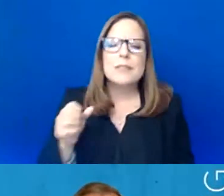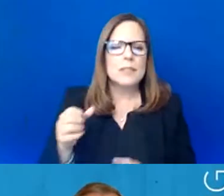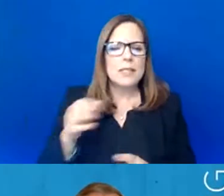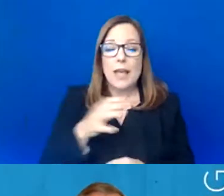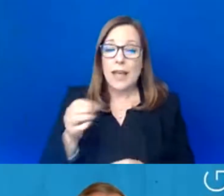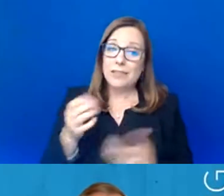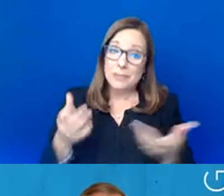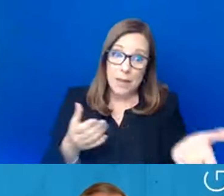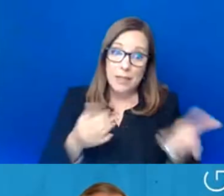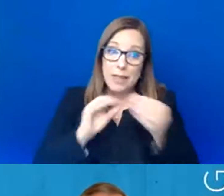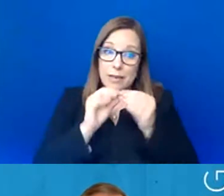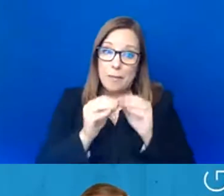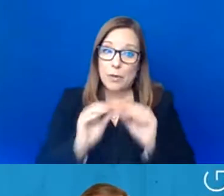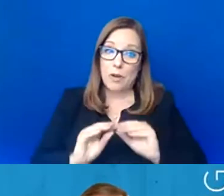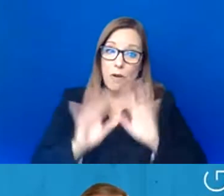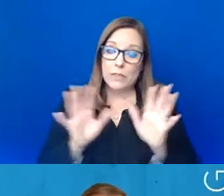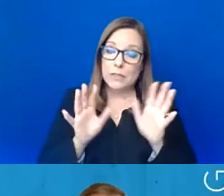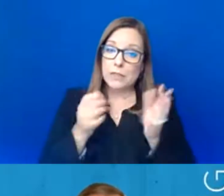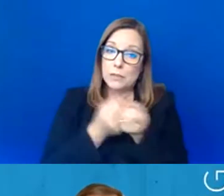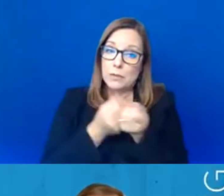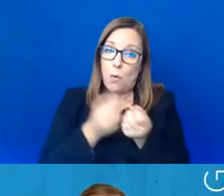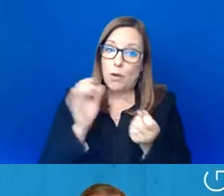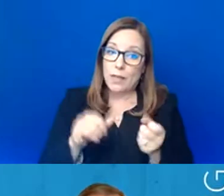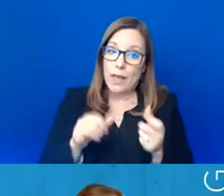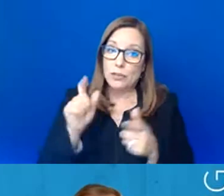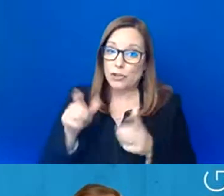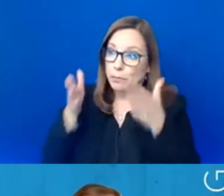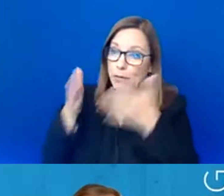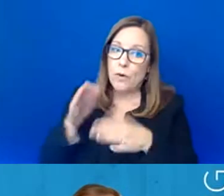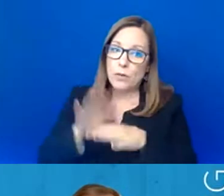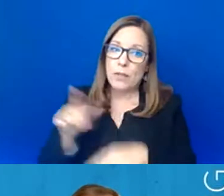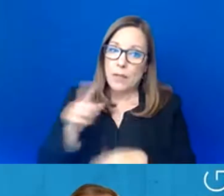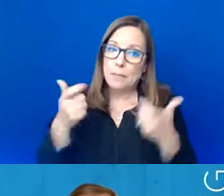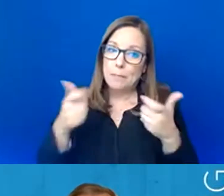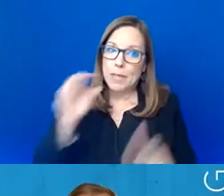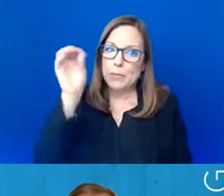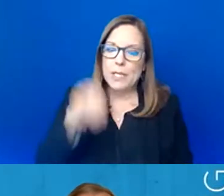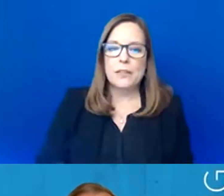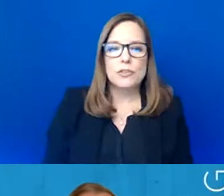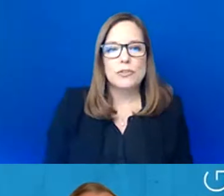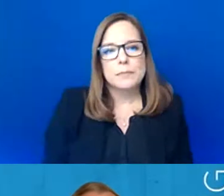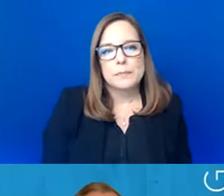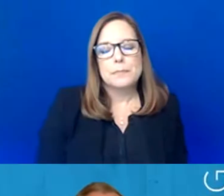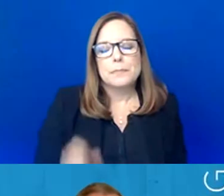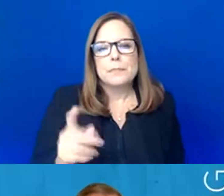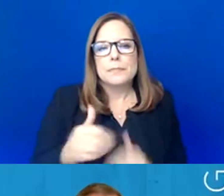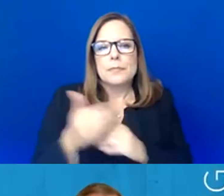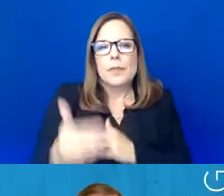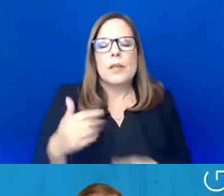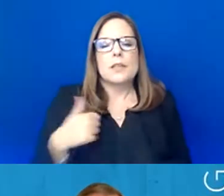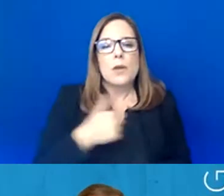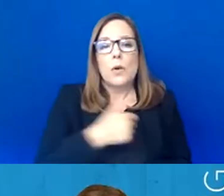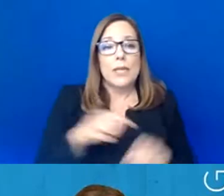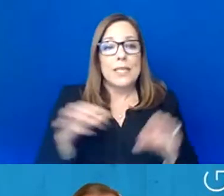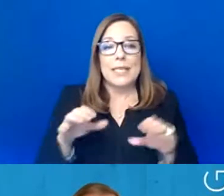numbers support that notion. So we'll go on to the next one, please. So what we did at Serving Seniors is